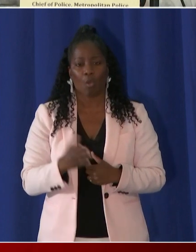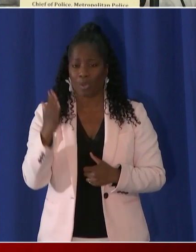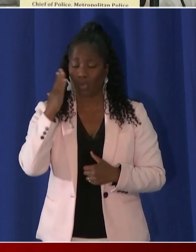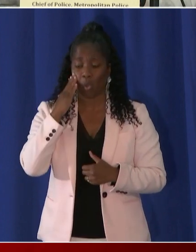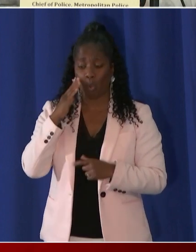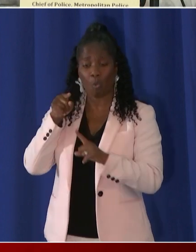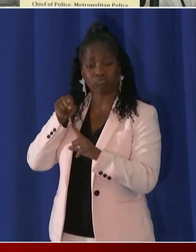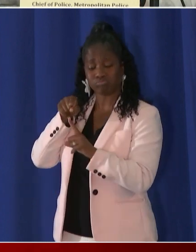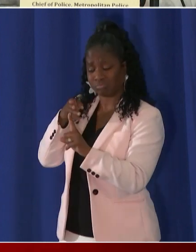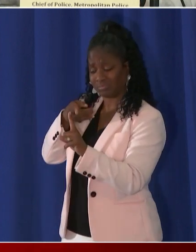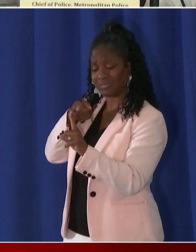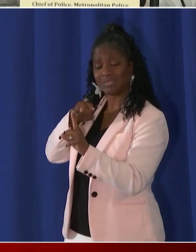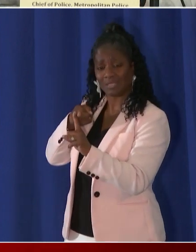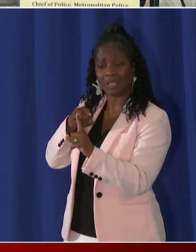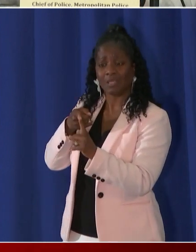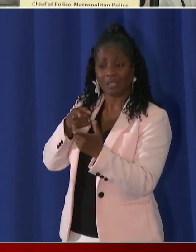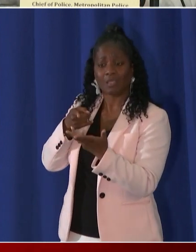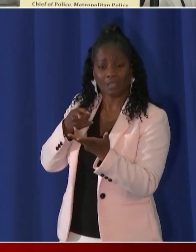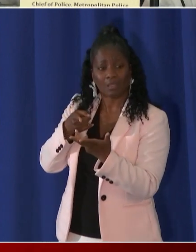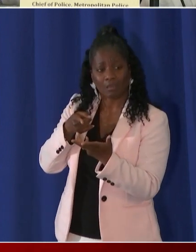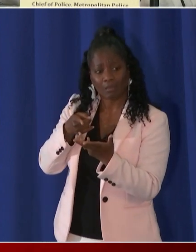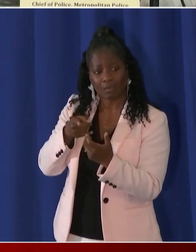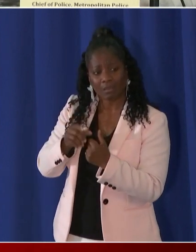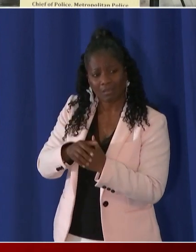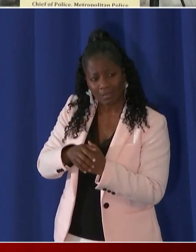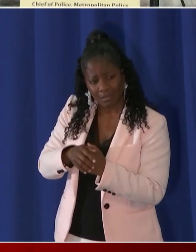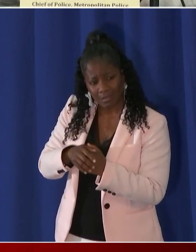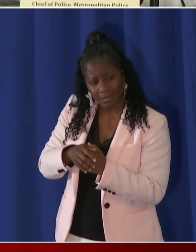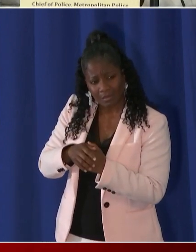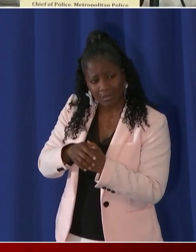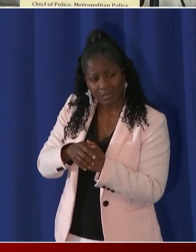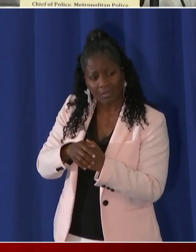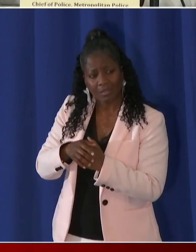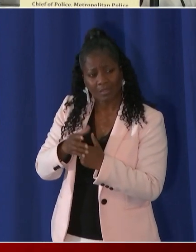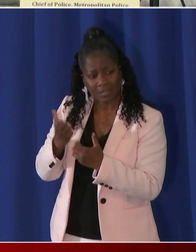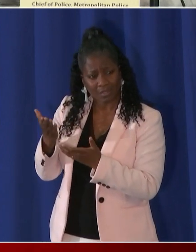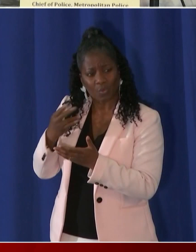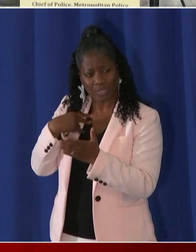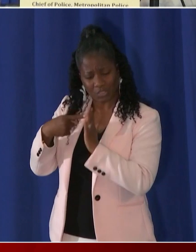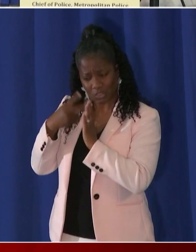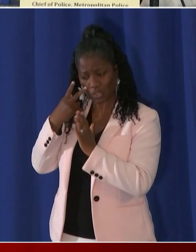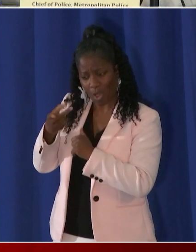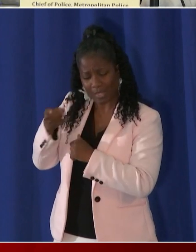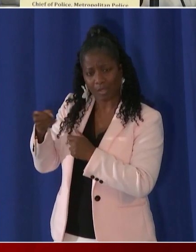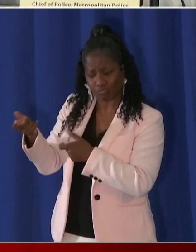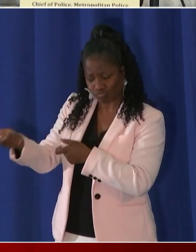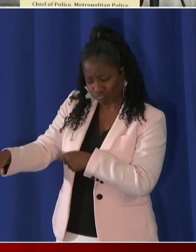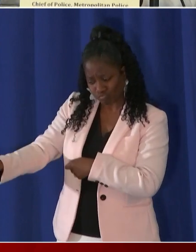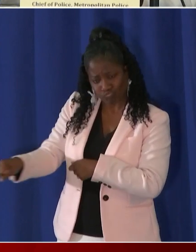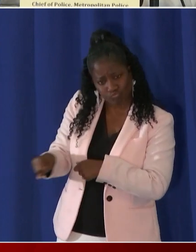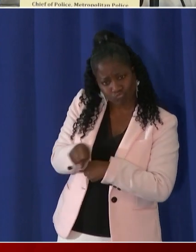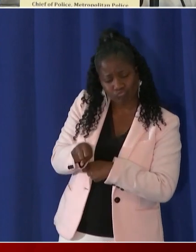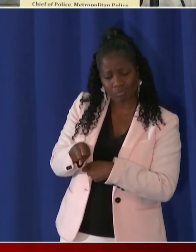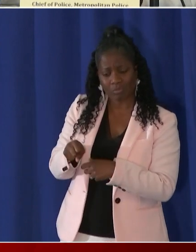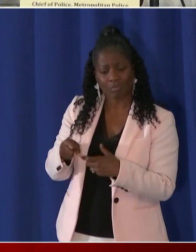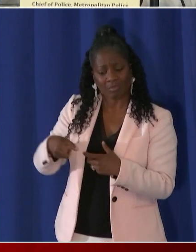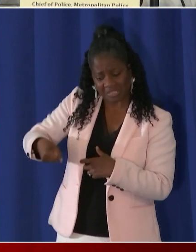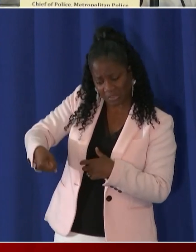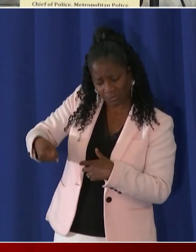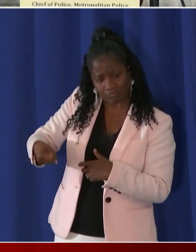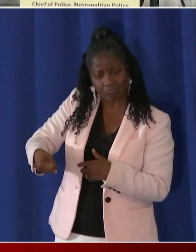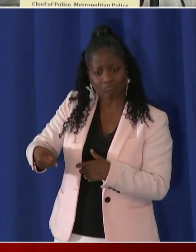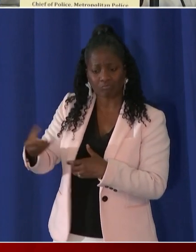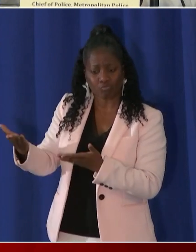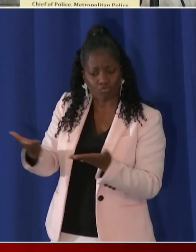that Mr. Spencer, that we've seen surveillance footage of him rolling in some suitcase into the Van Ness